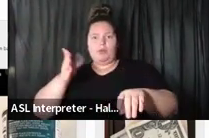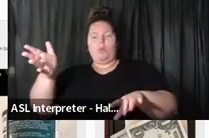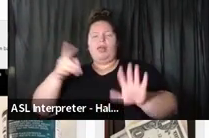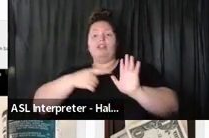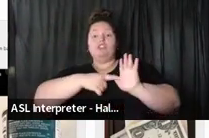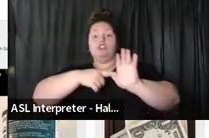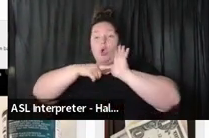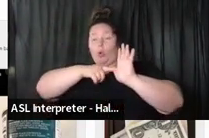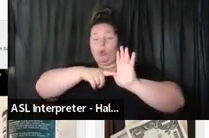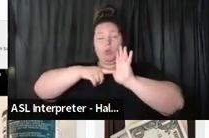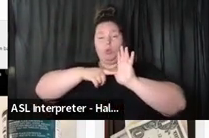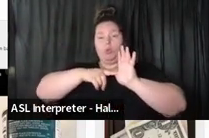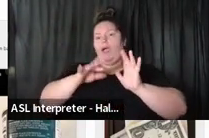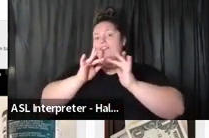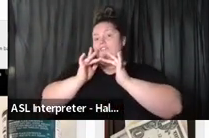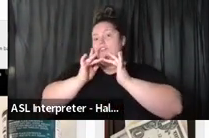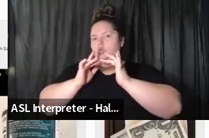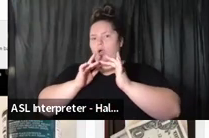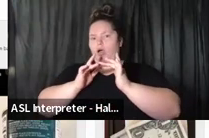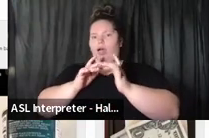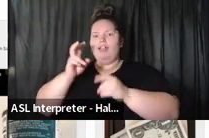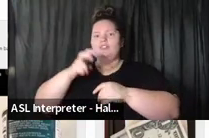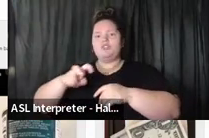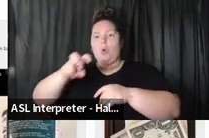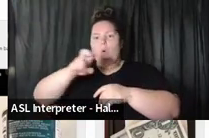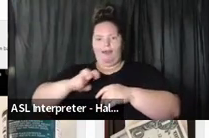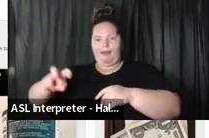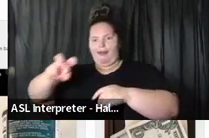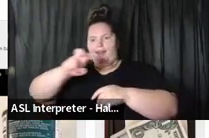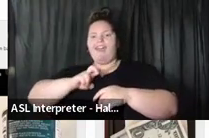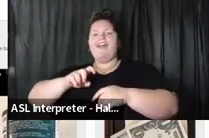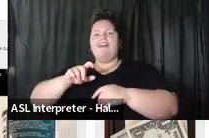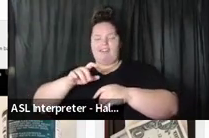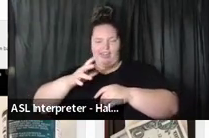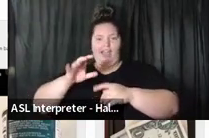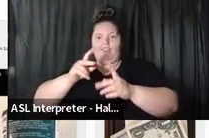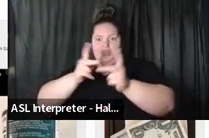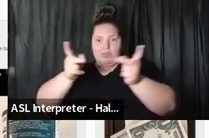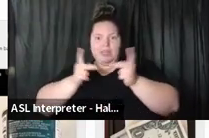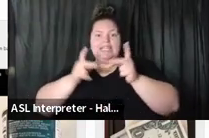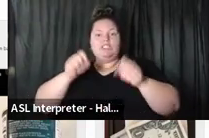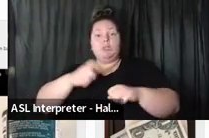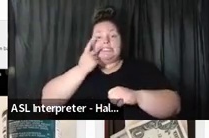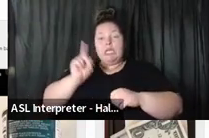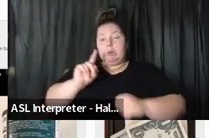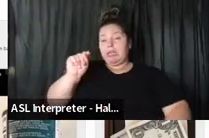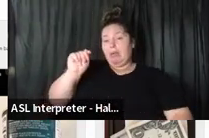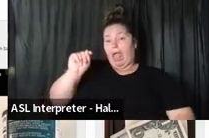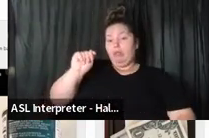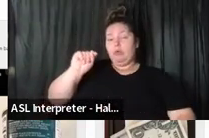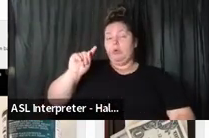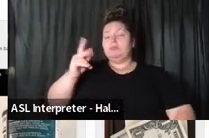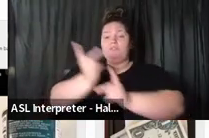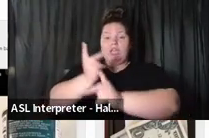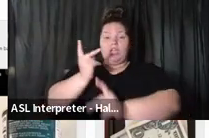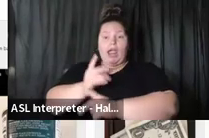like a virtual tour of the attraction. You can see where the bathrooms are, mark out your routes.